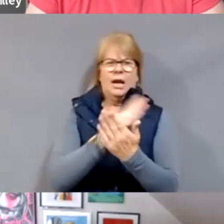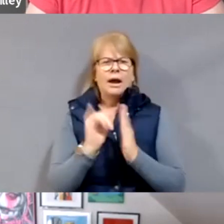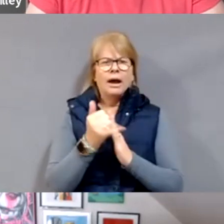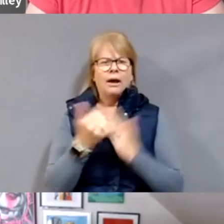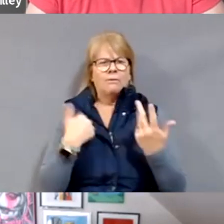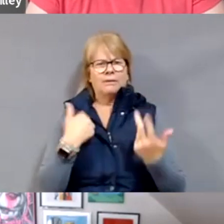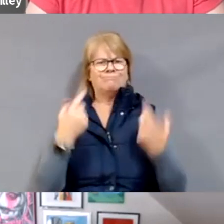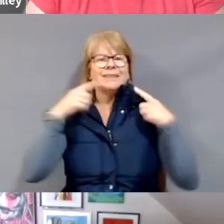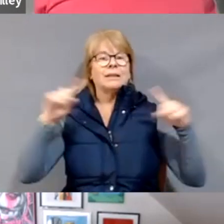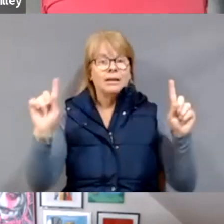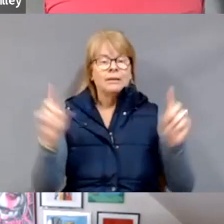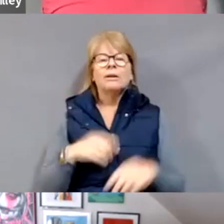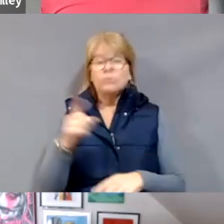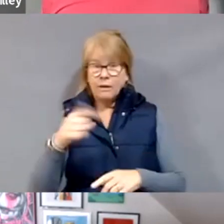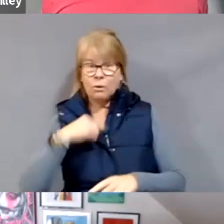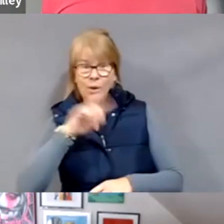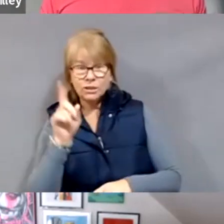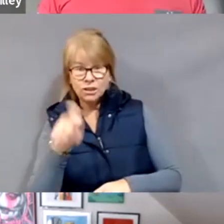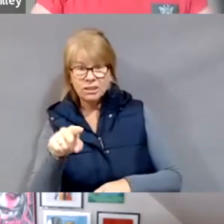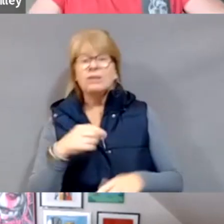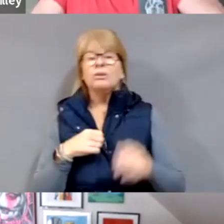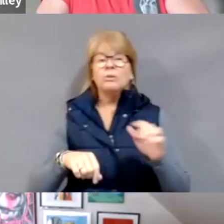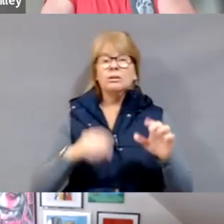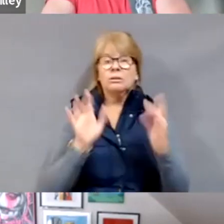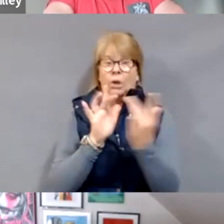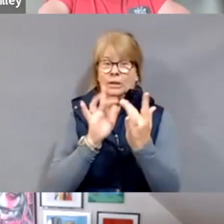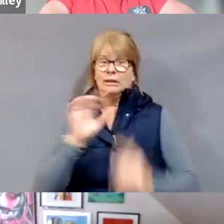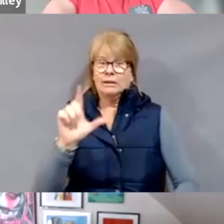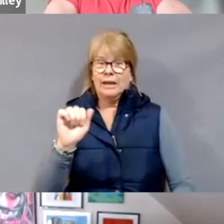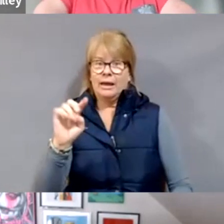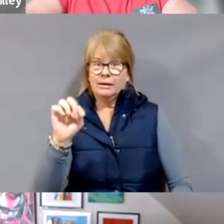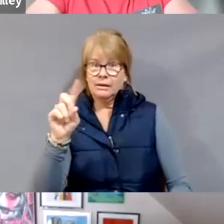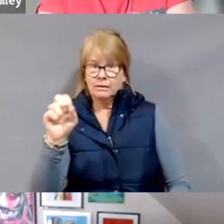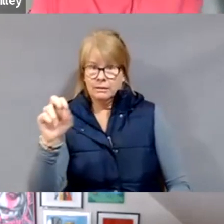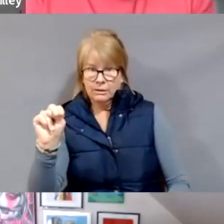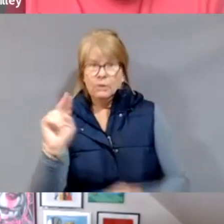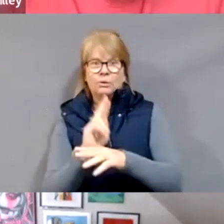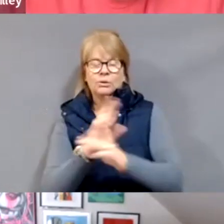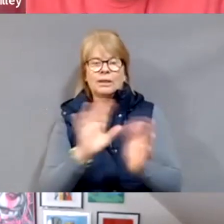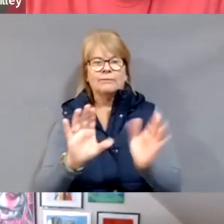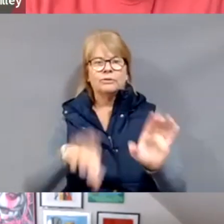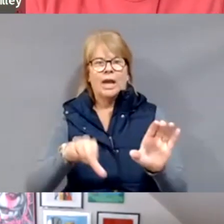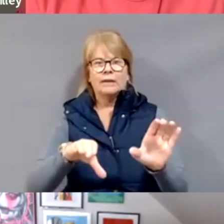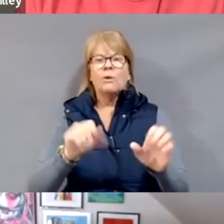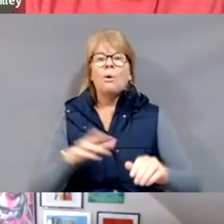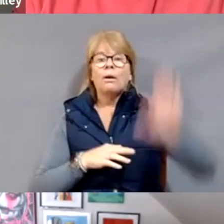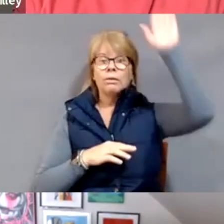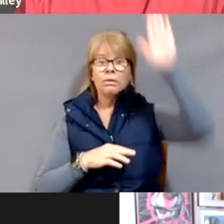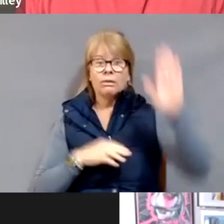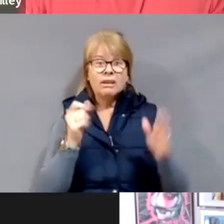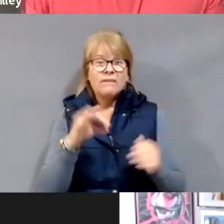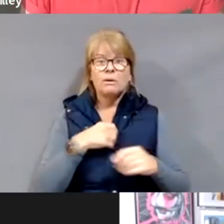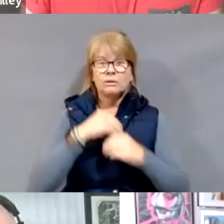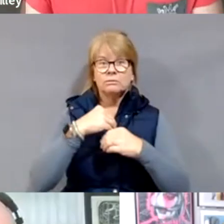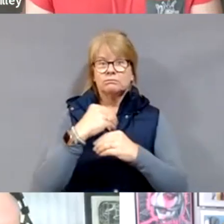a question, you can send it to Landon if you want to send an anonymous question, Ken McLeod. Or just raise your hand too if you want to ask verbally.